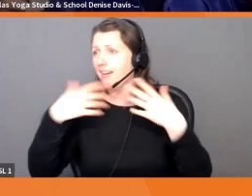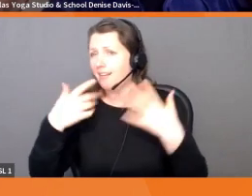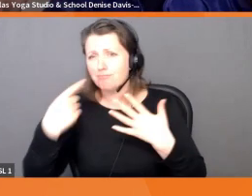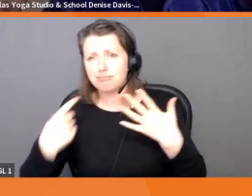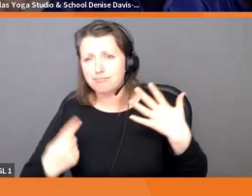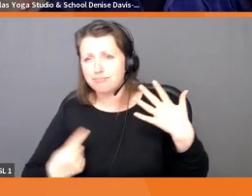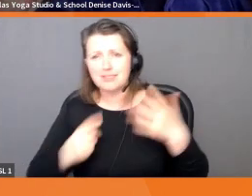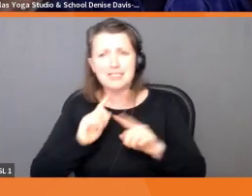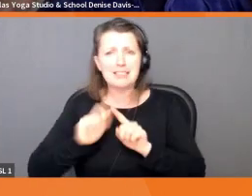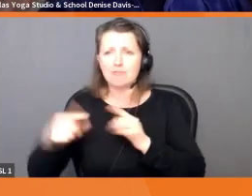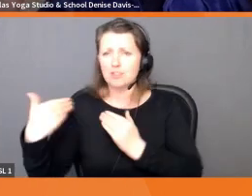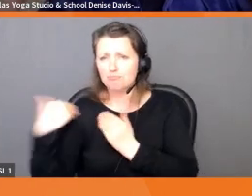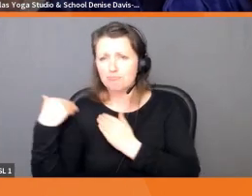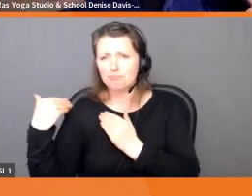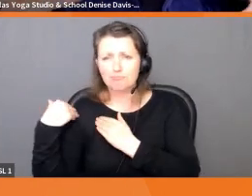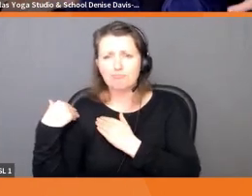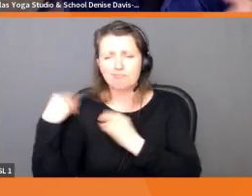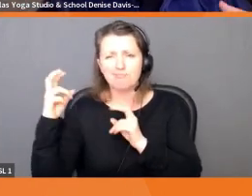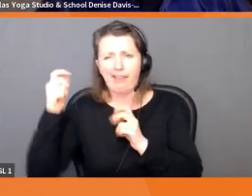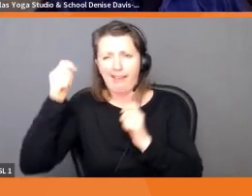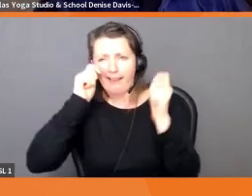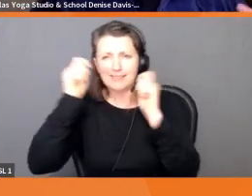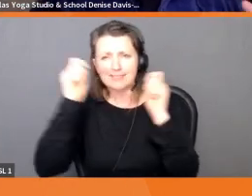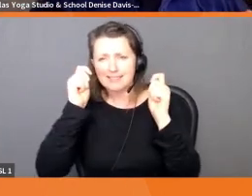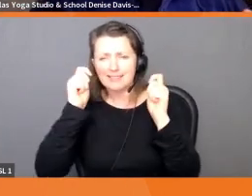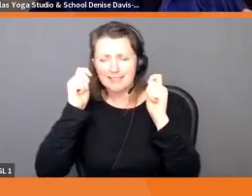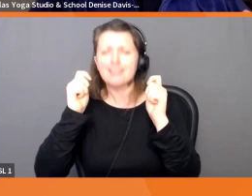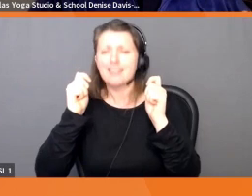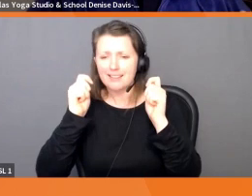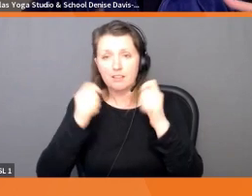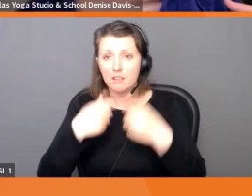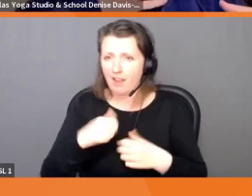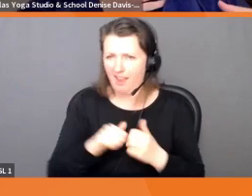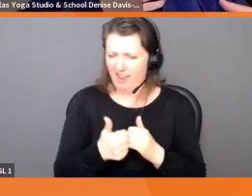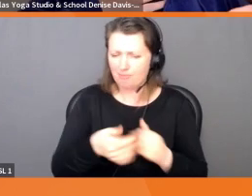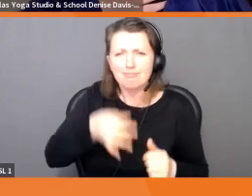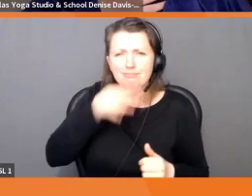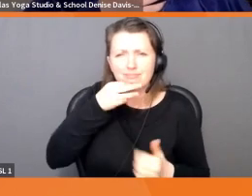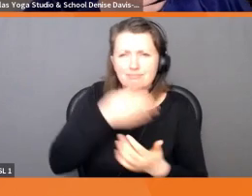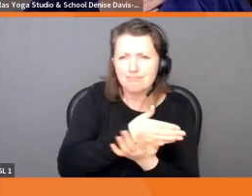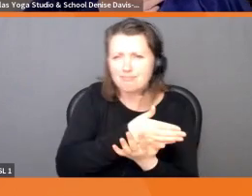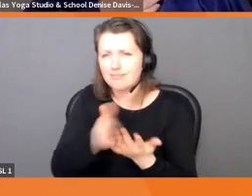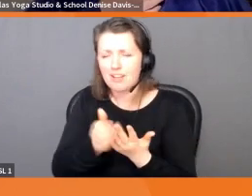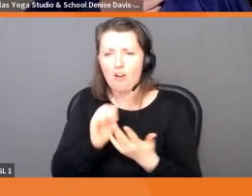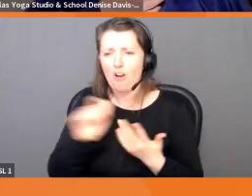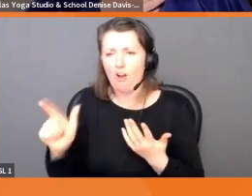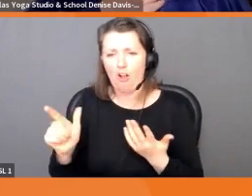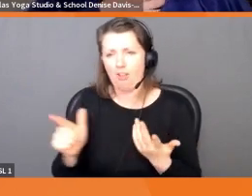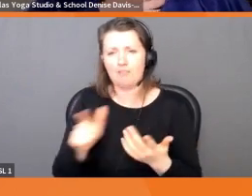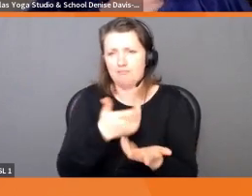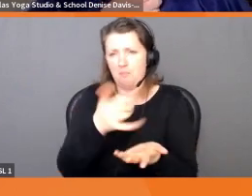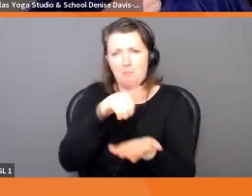these hats that we wear. It's really difficult to be an expert in everything. And it doesn't mean like I'm at school, I did 2 years